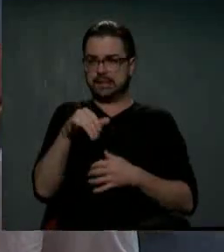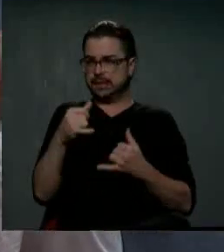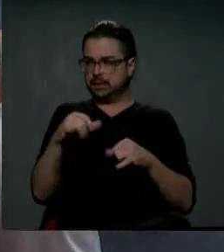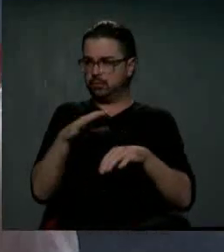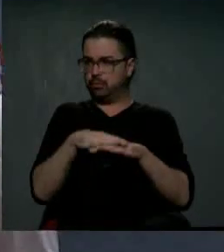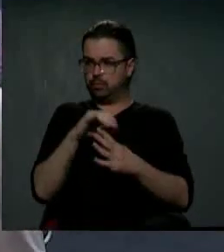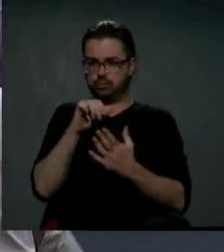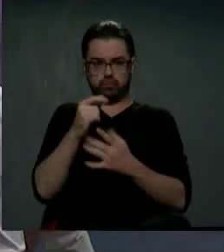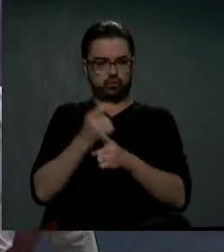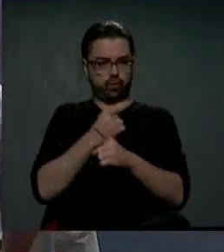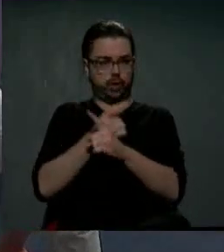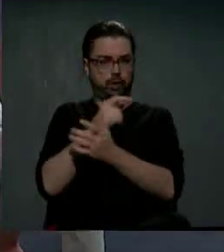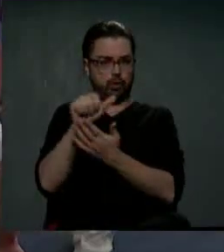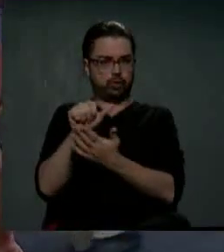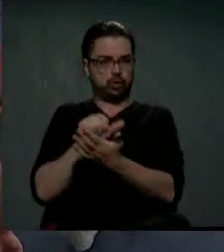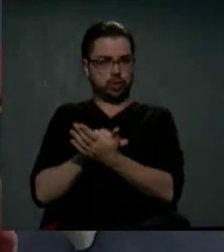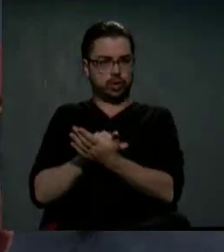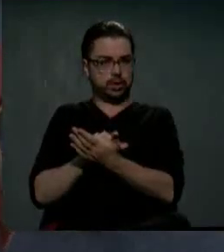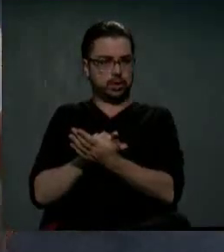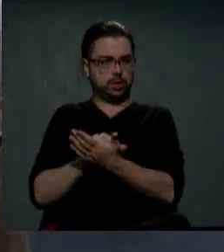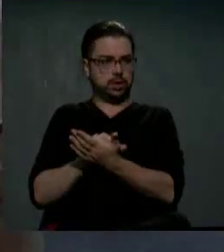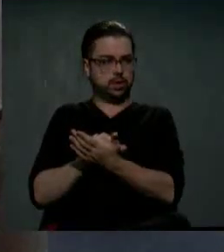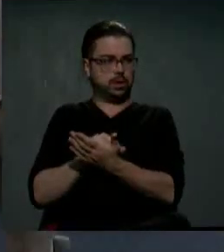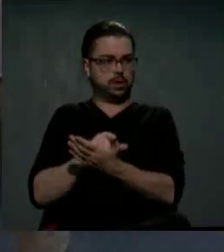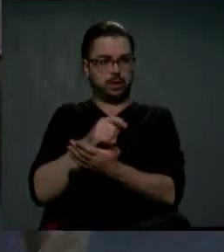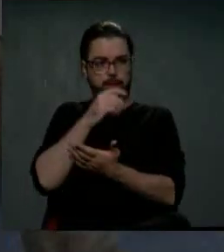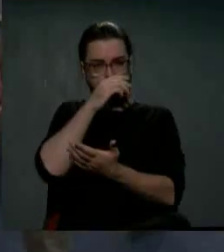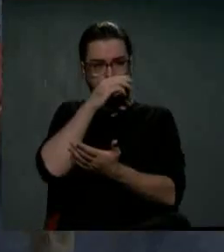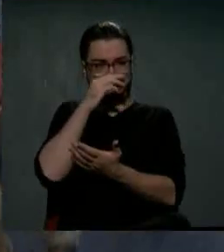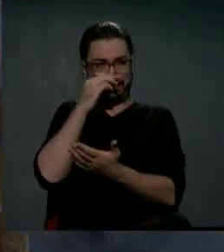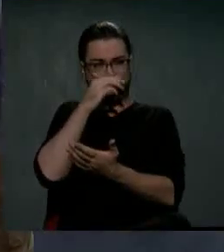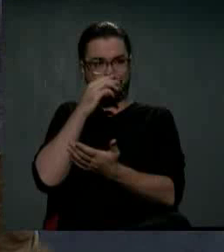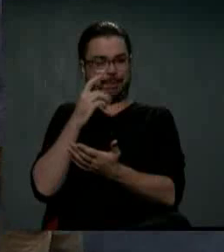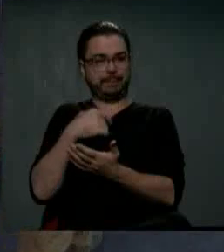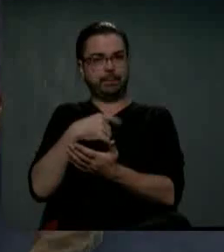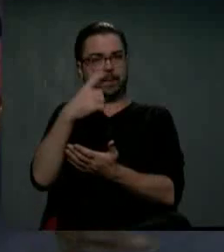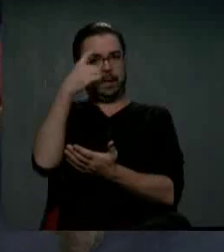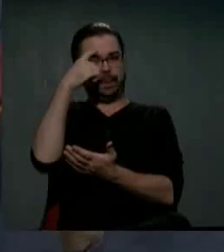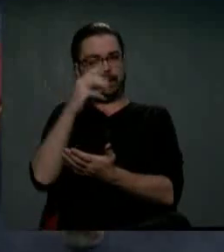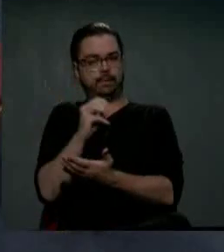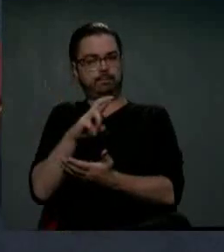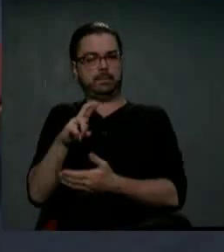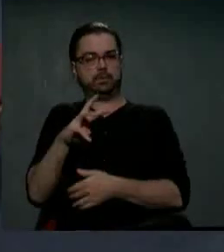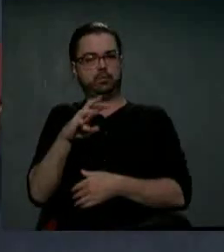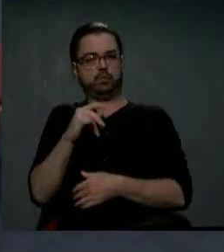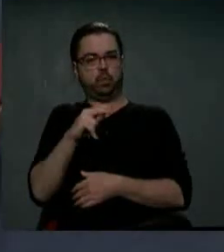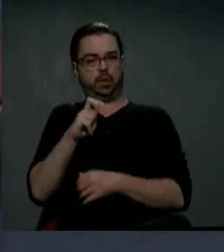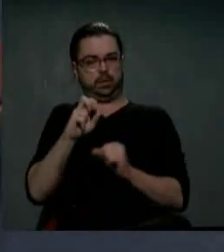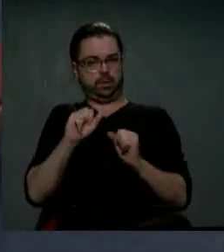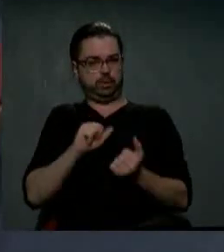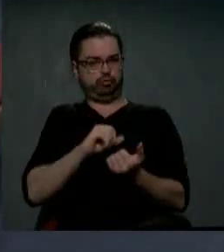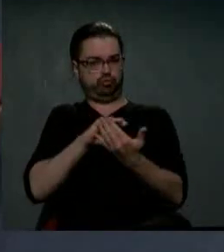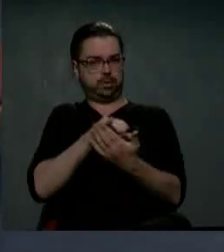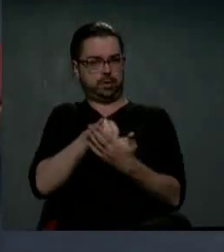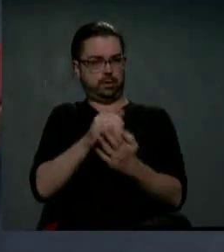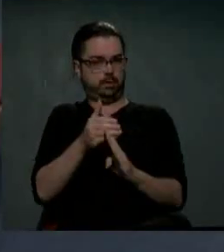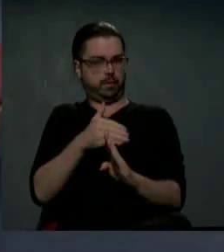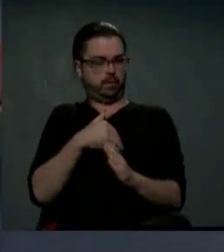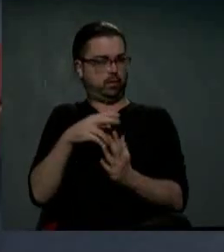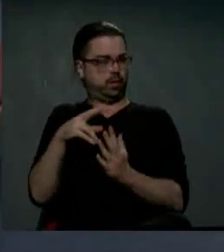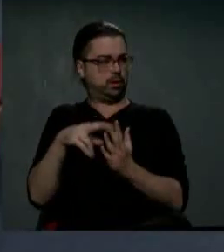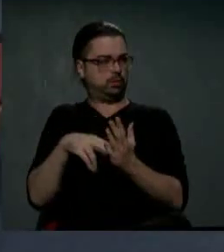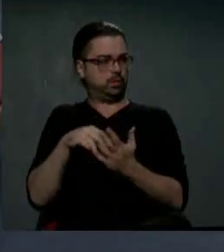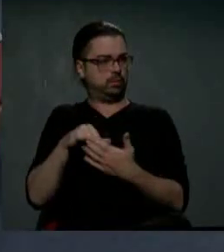agenda? Ms. James? I think Mr. White can address that before I read my So you need to